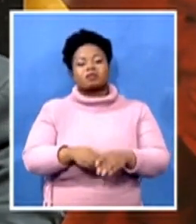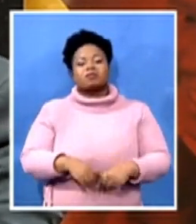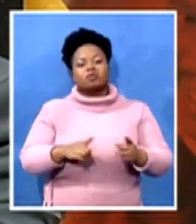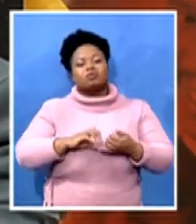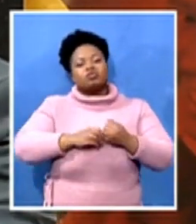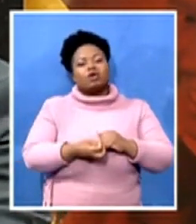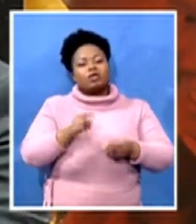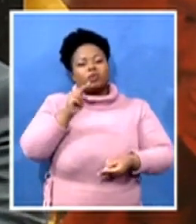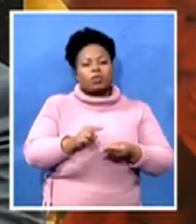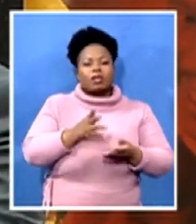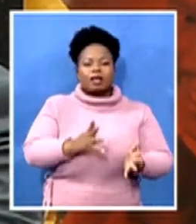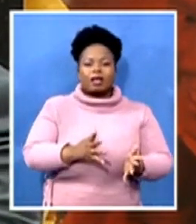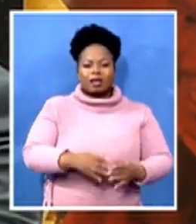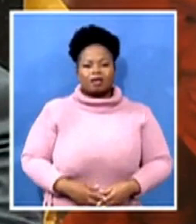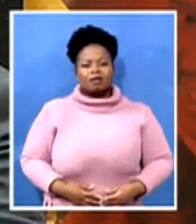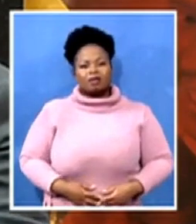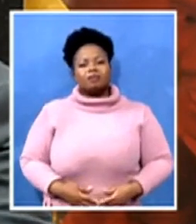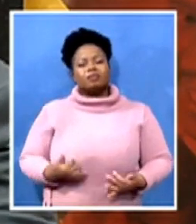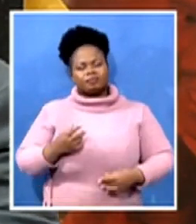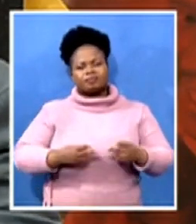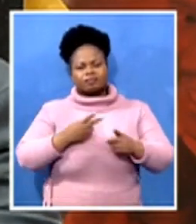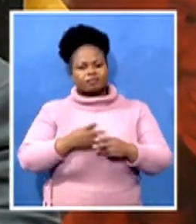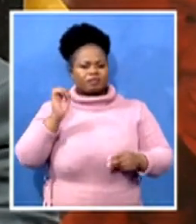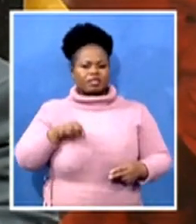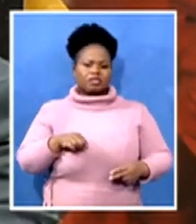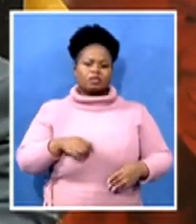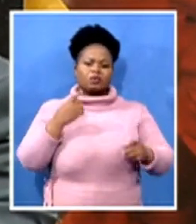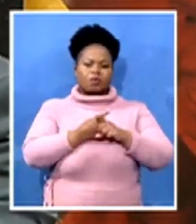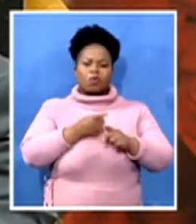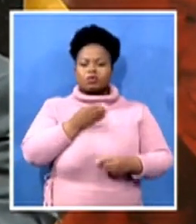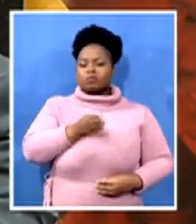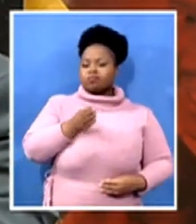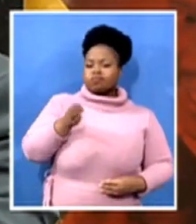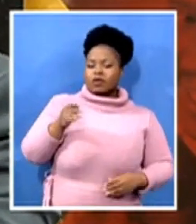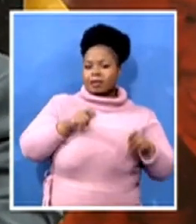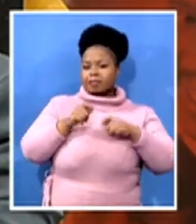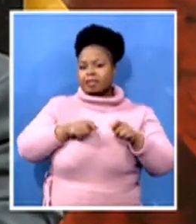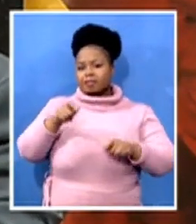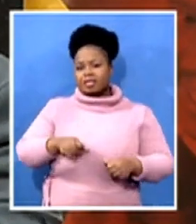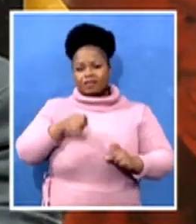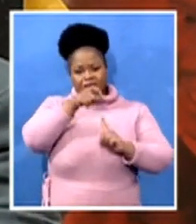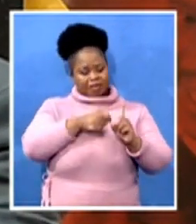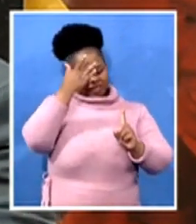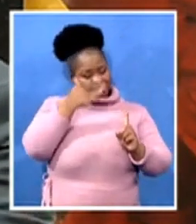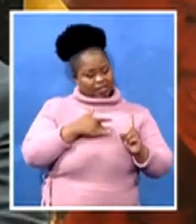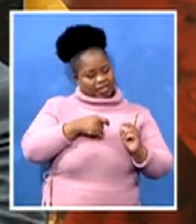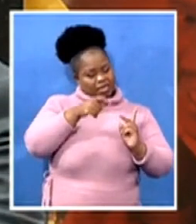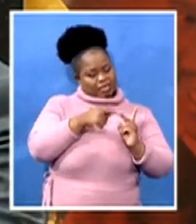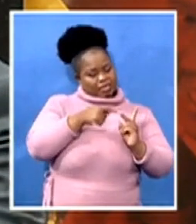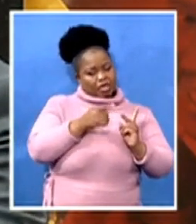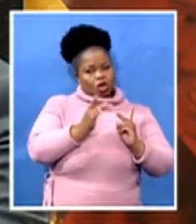Siyaleqeka emveni kwabantu, sizama ukutracer kangangoko, and sizama ukuqinisekisa uba